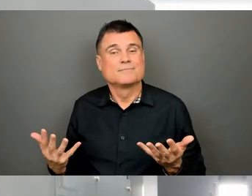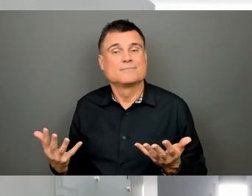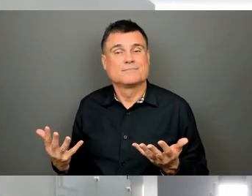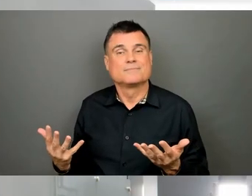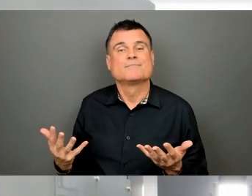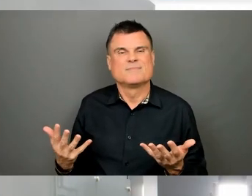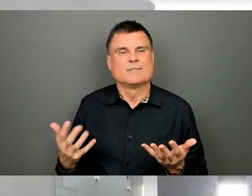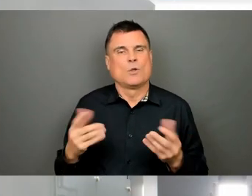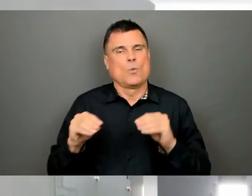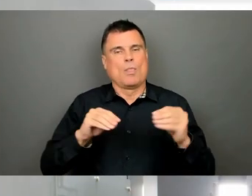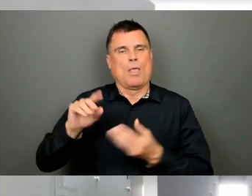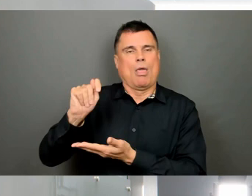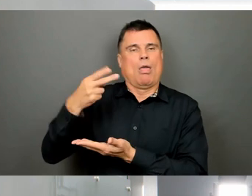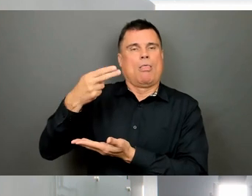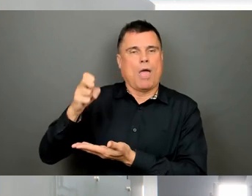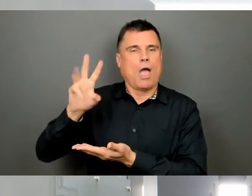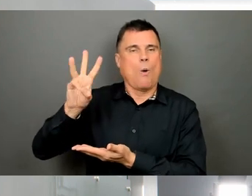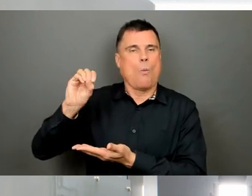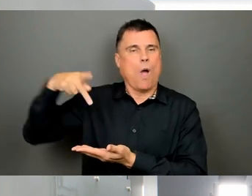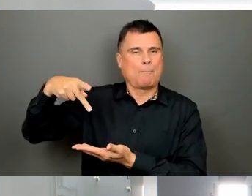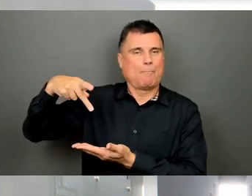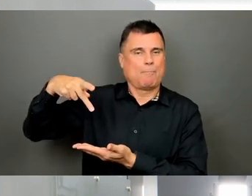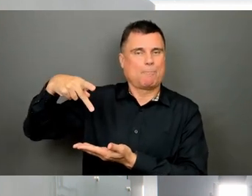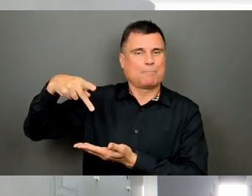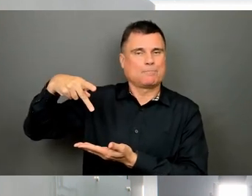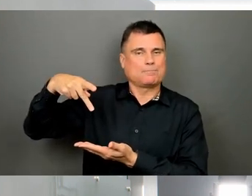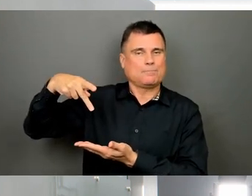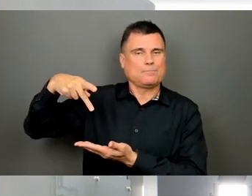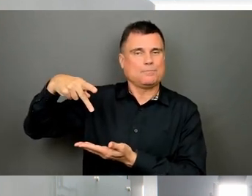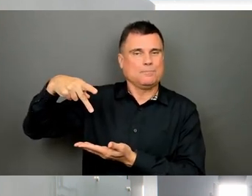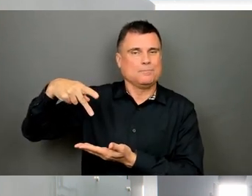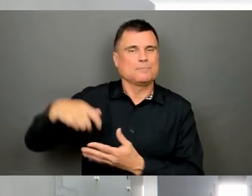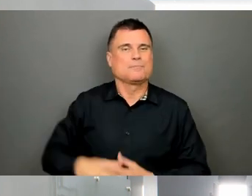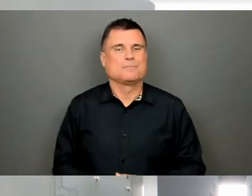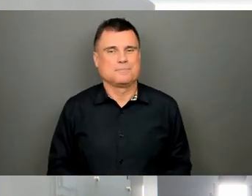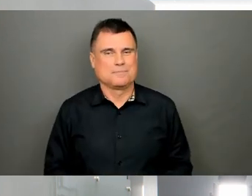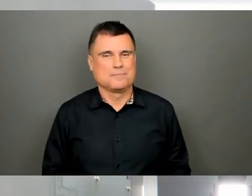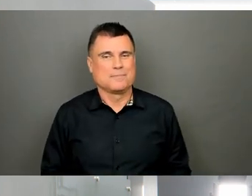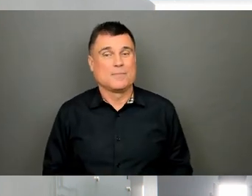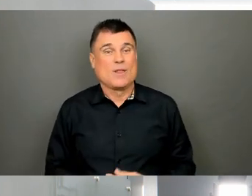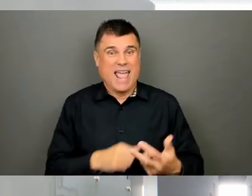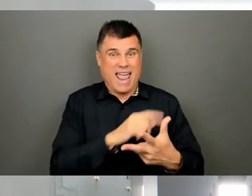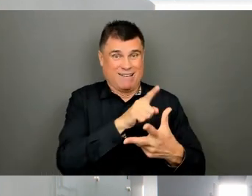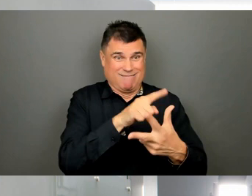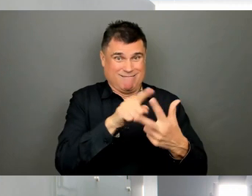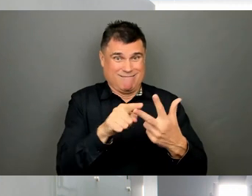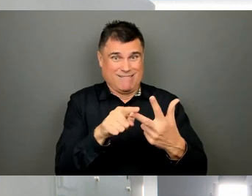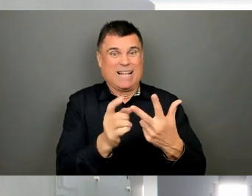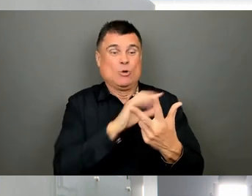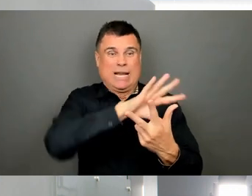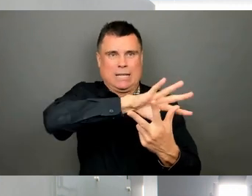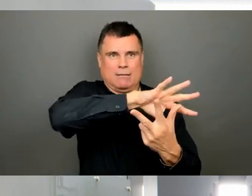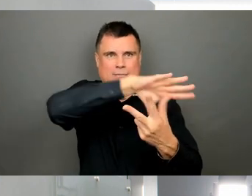So now we're going to jump right into a move that we call the WAP, and then we're going to throw the Smurf and the Reebok